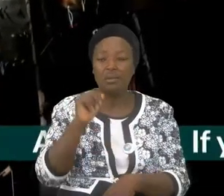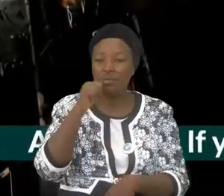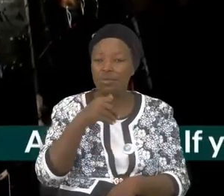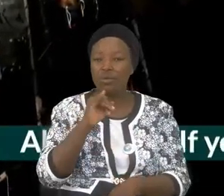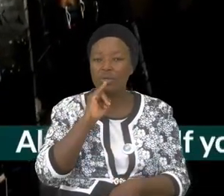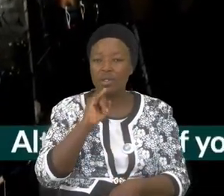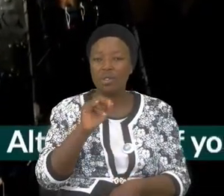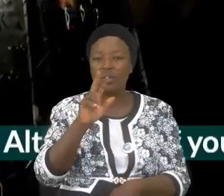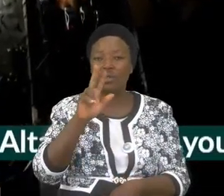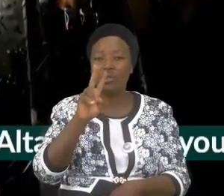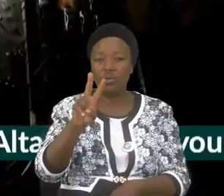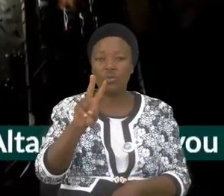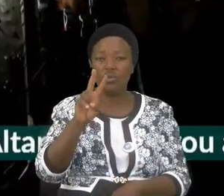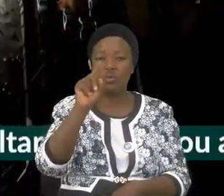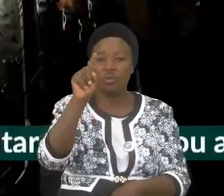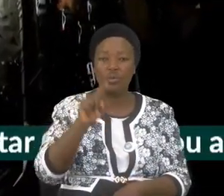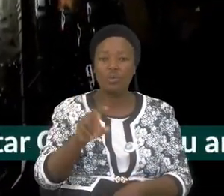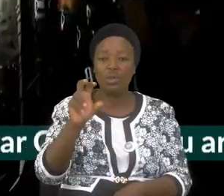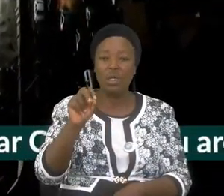Please make sure you are there.